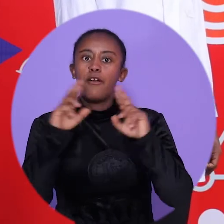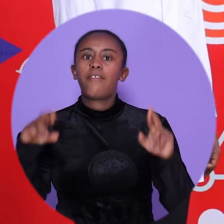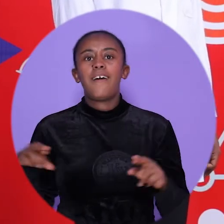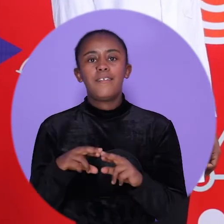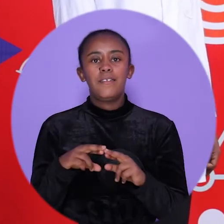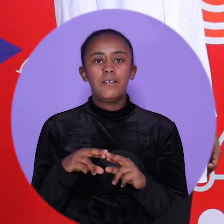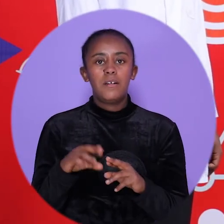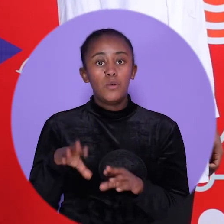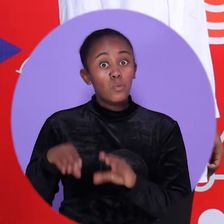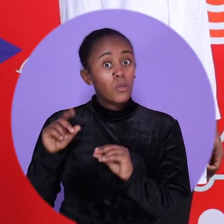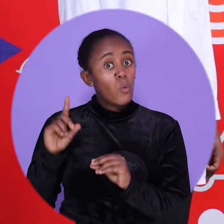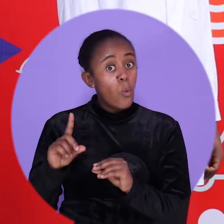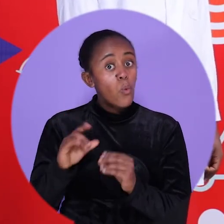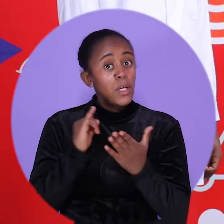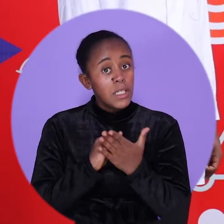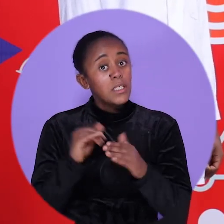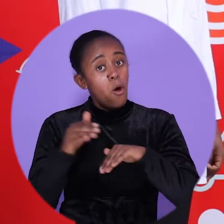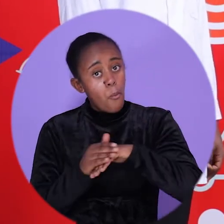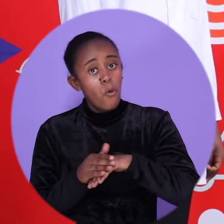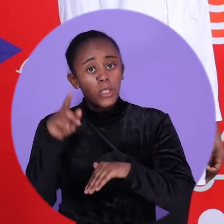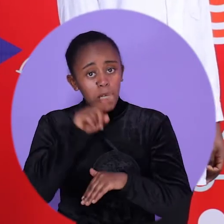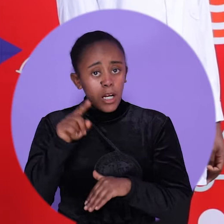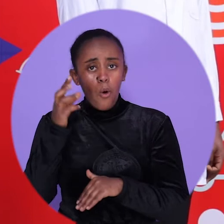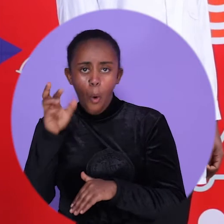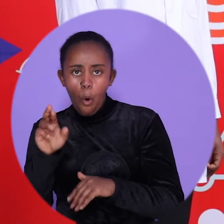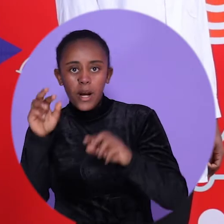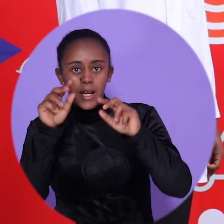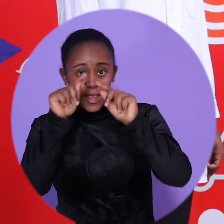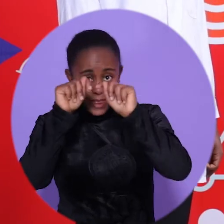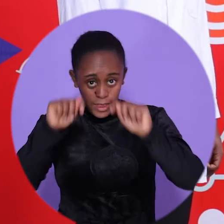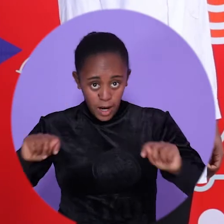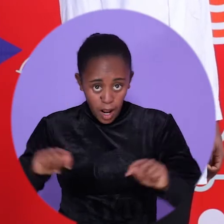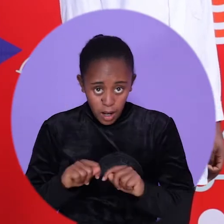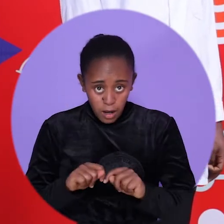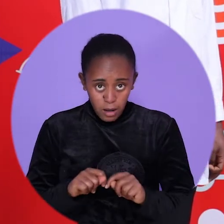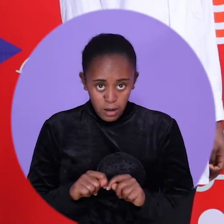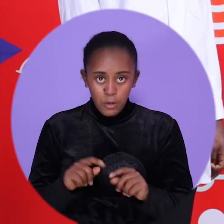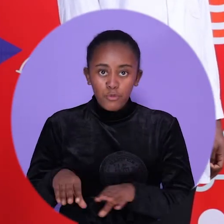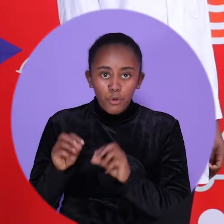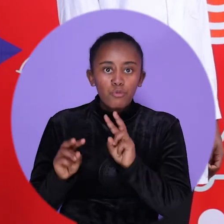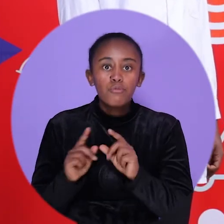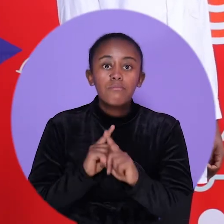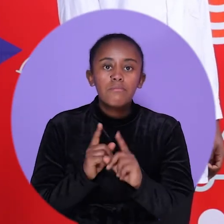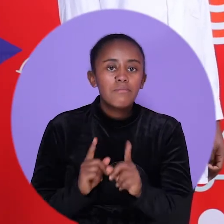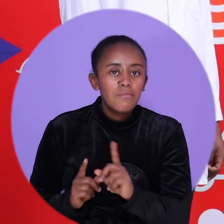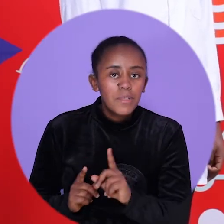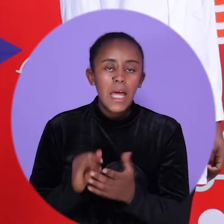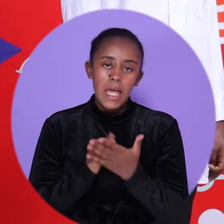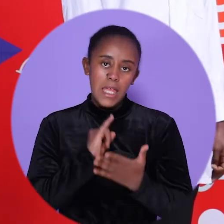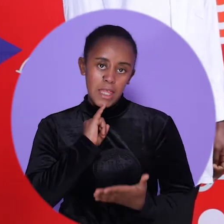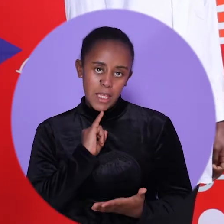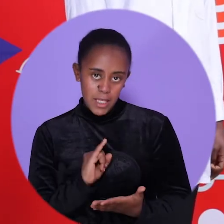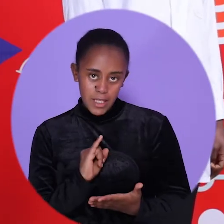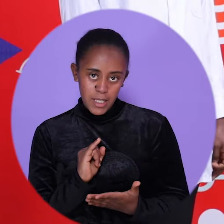rectangle. Student 1, is the ball a circle or a triangle? So the student 2 says what? It is